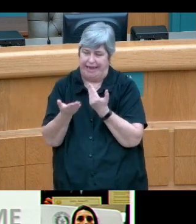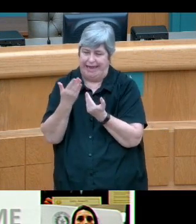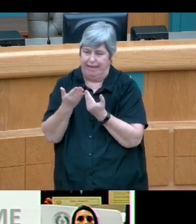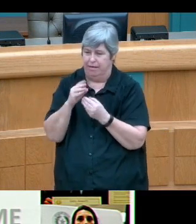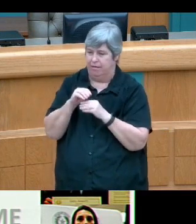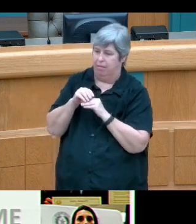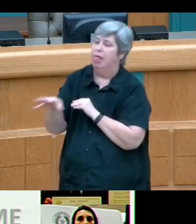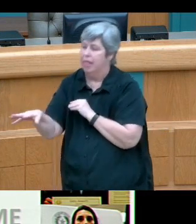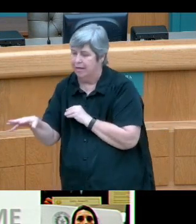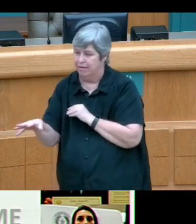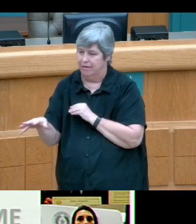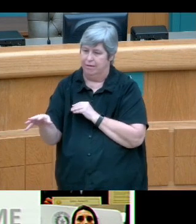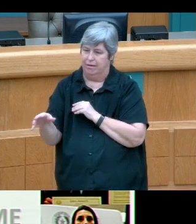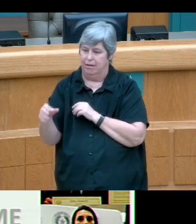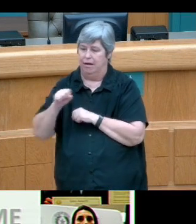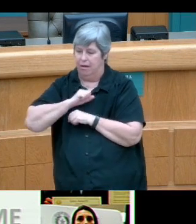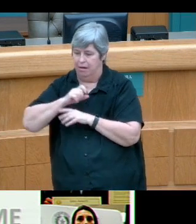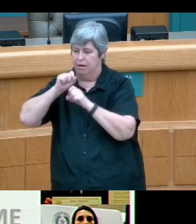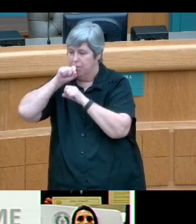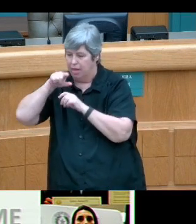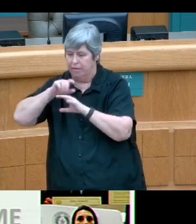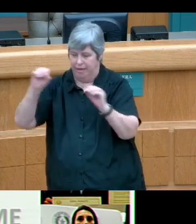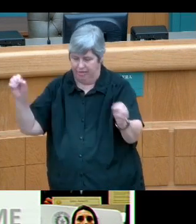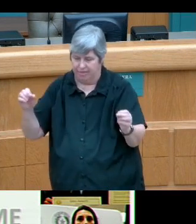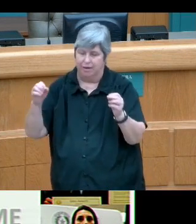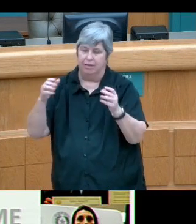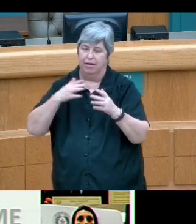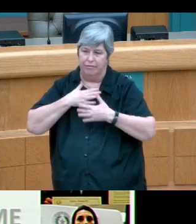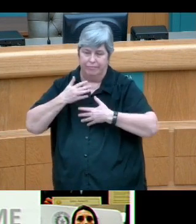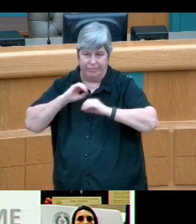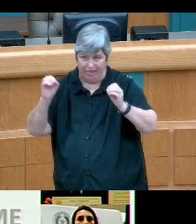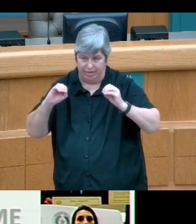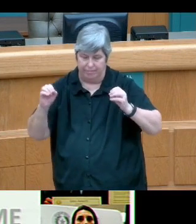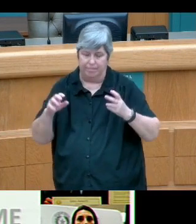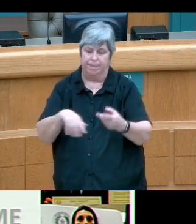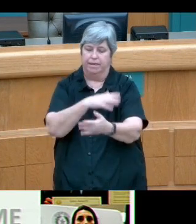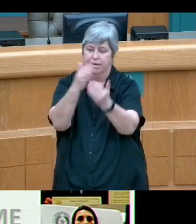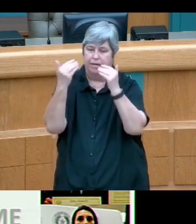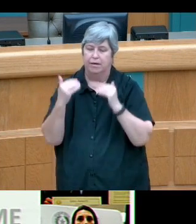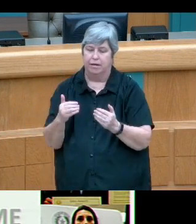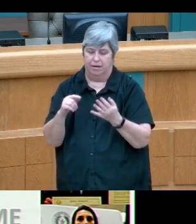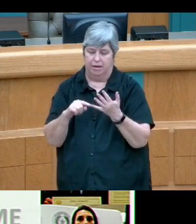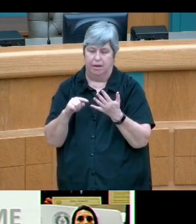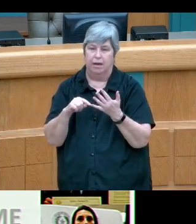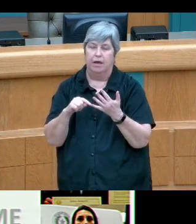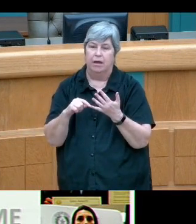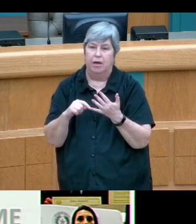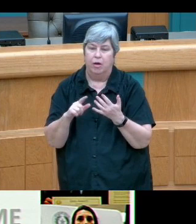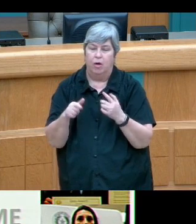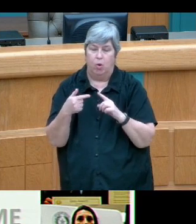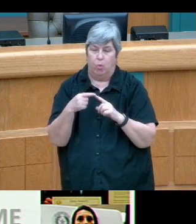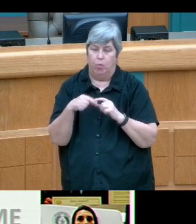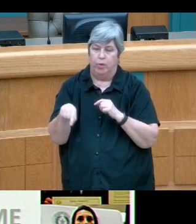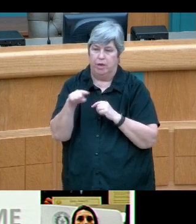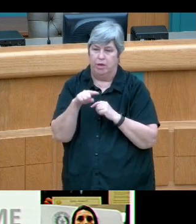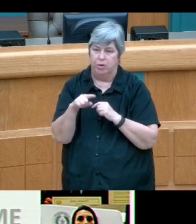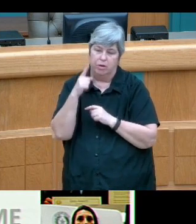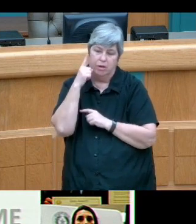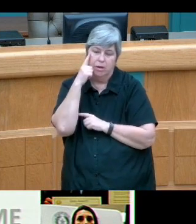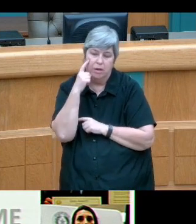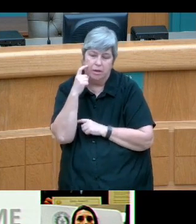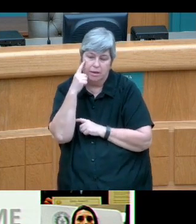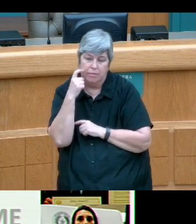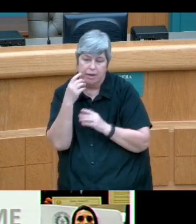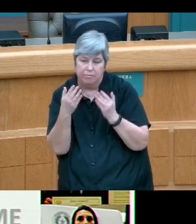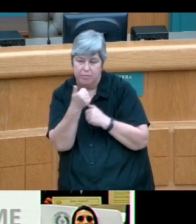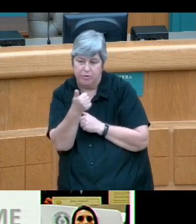transmitting bodily fluids between each other through the air. And lastly, when you suspect that you